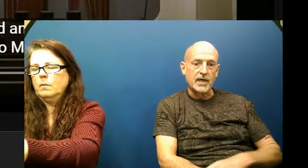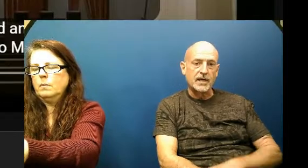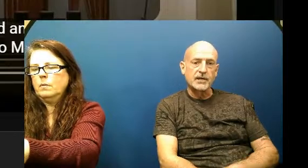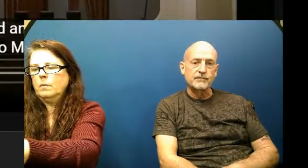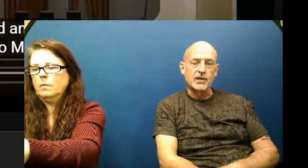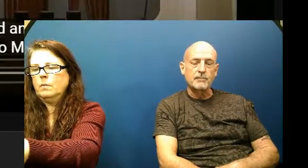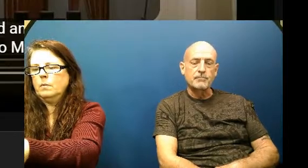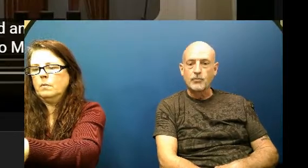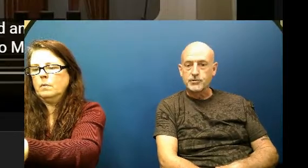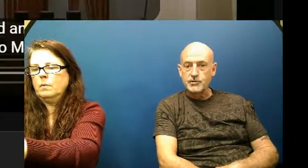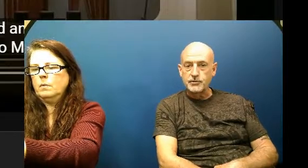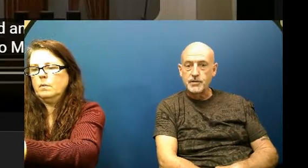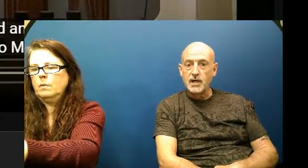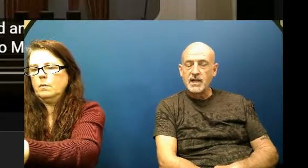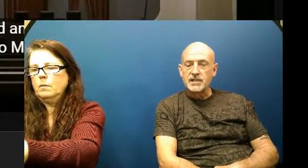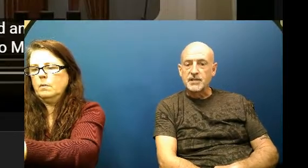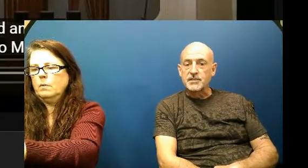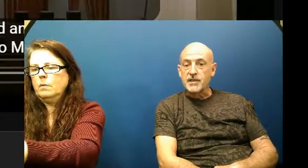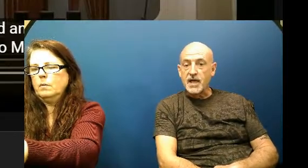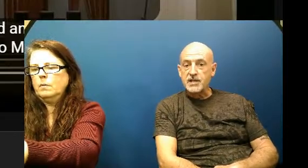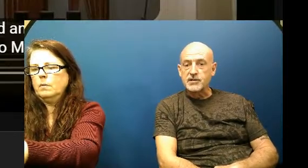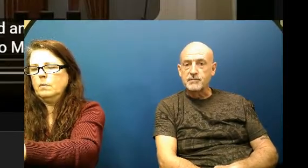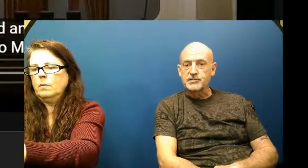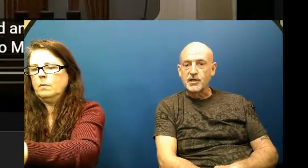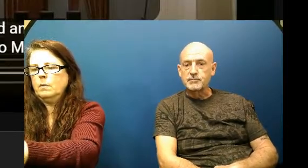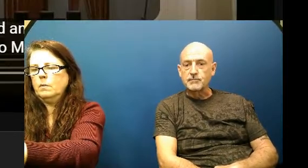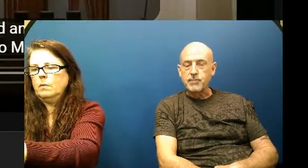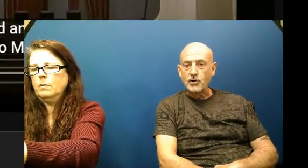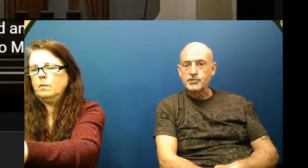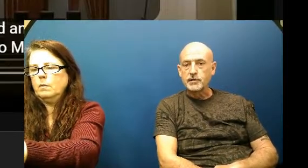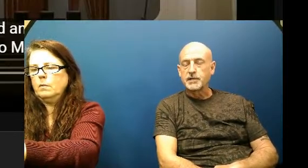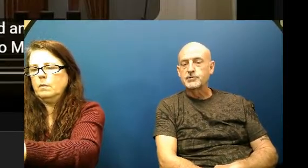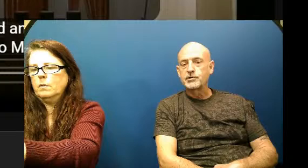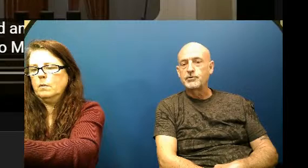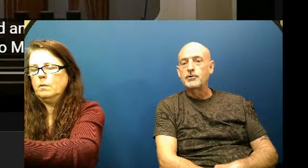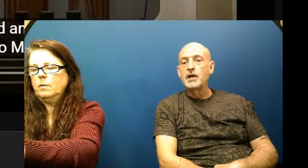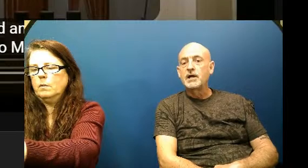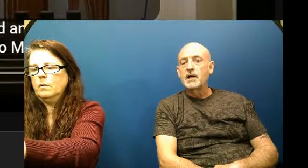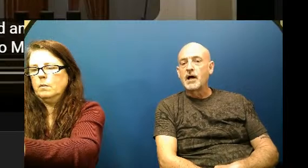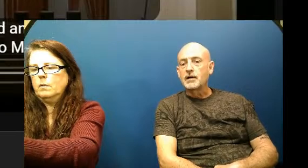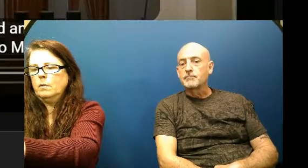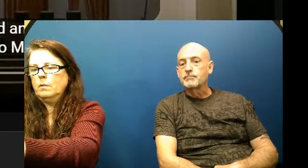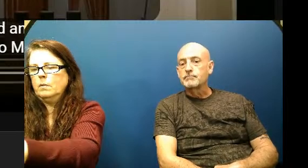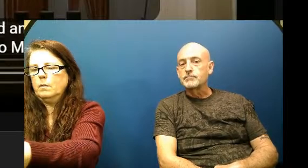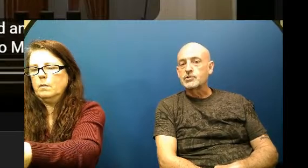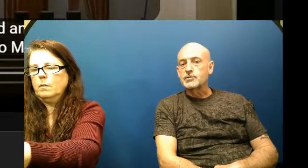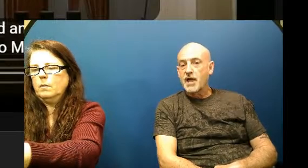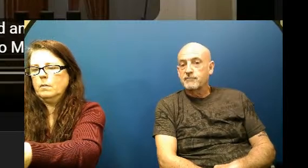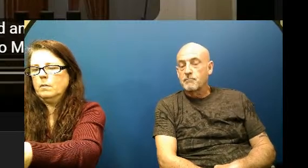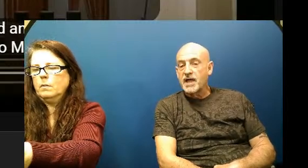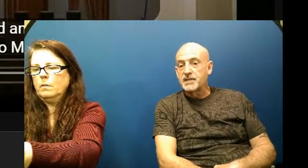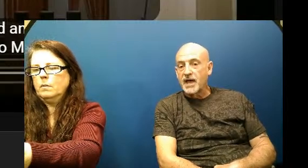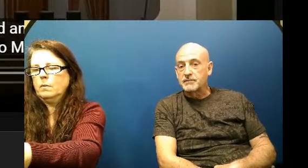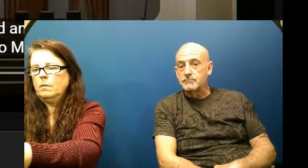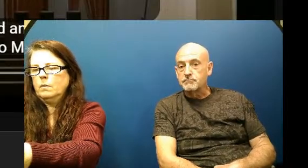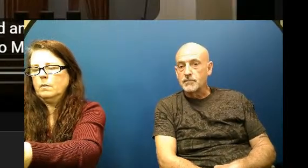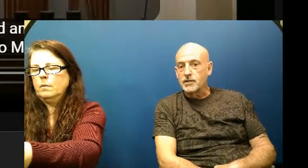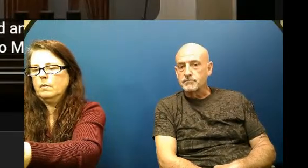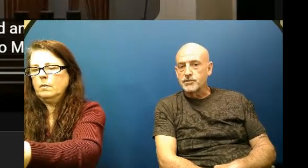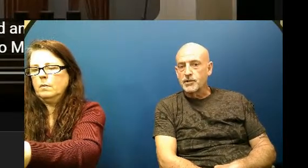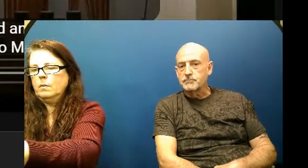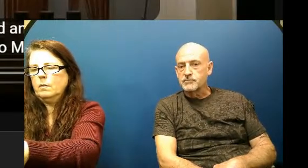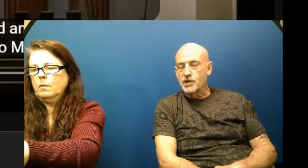so that if the company were sued, then they could be subject personally to have to pay that